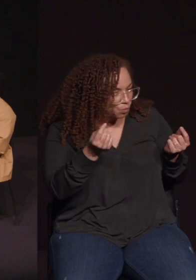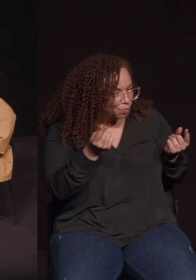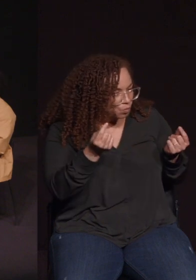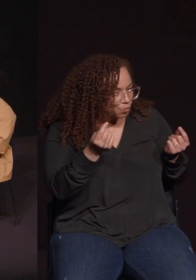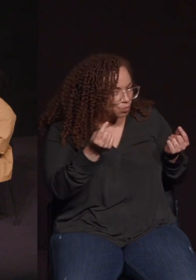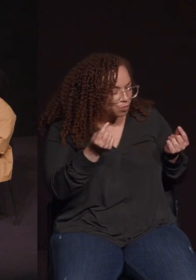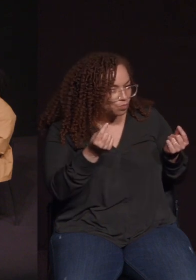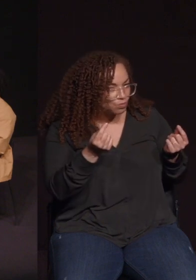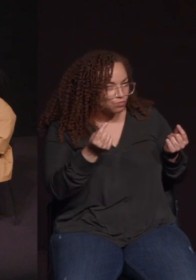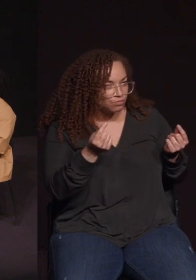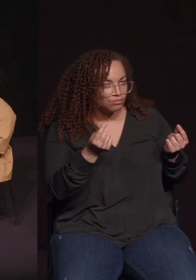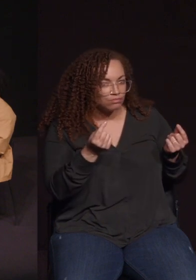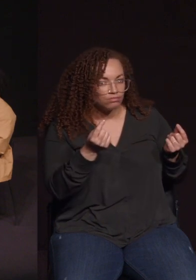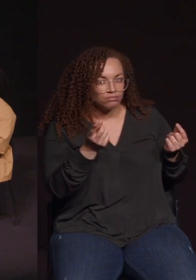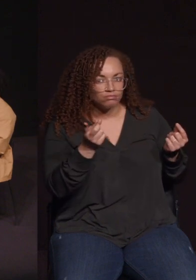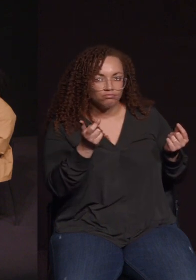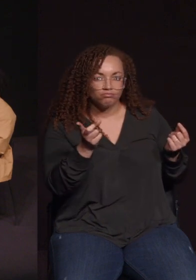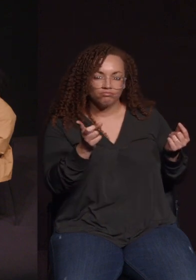have y'all